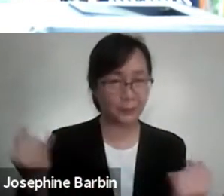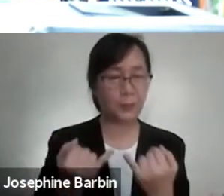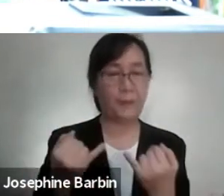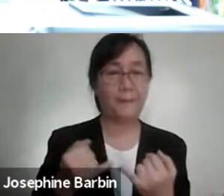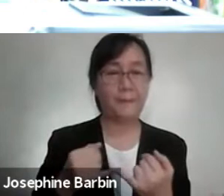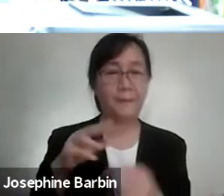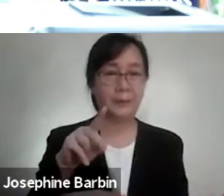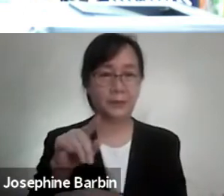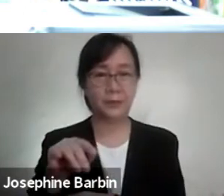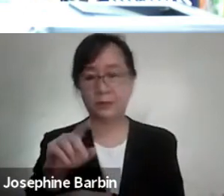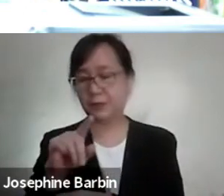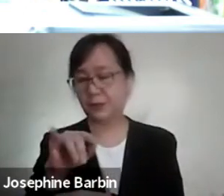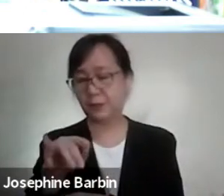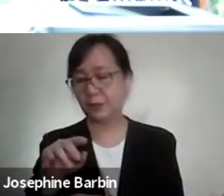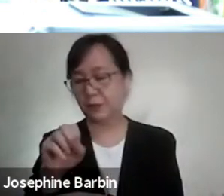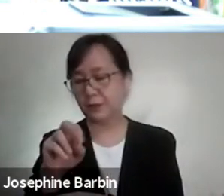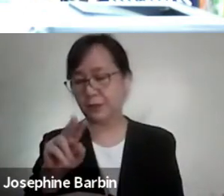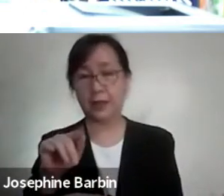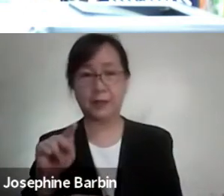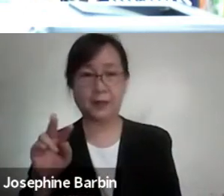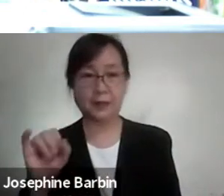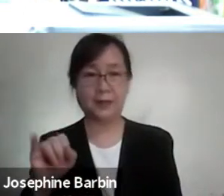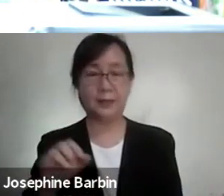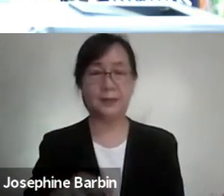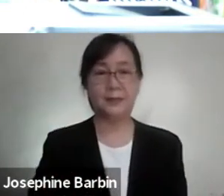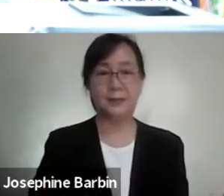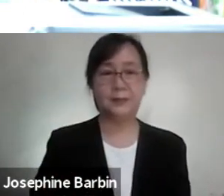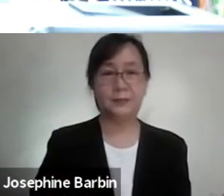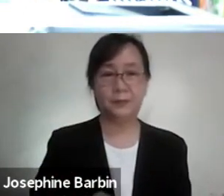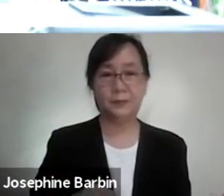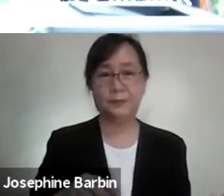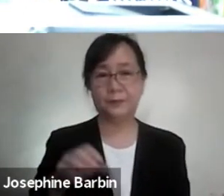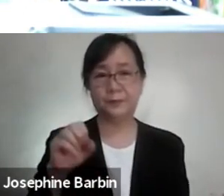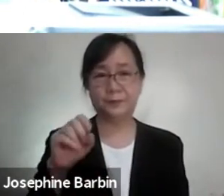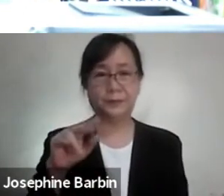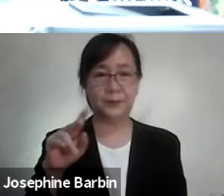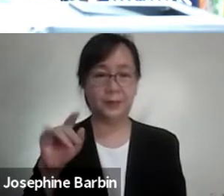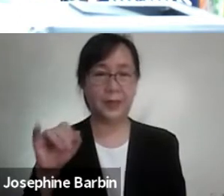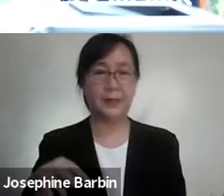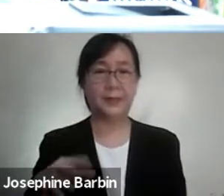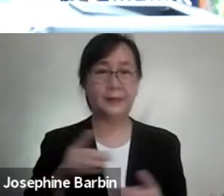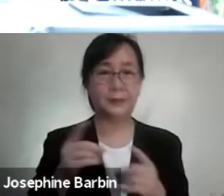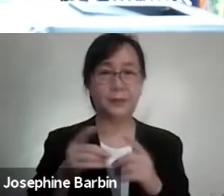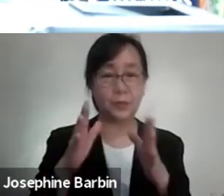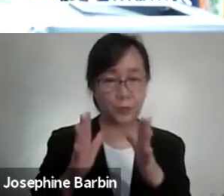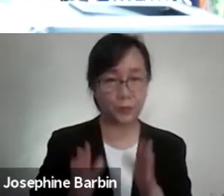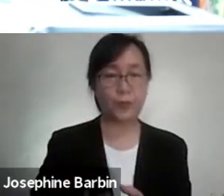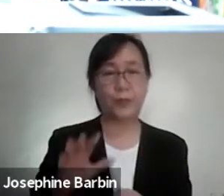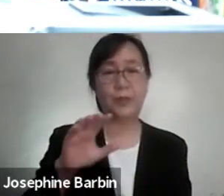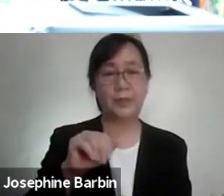Mr. Siripong Siriaka. Mr. Siripong Siriaka is the Director of